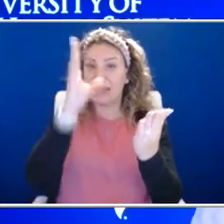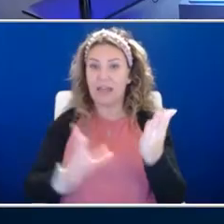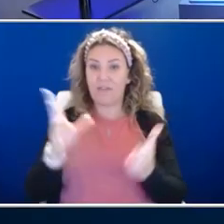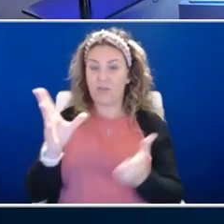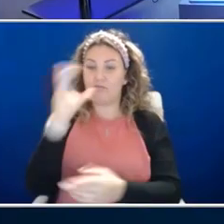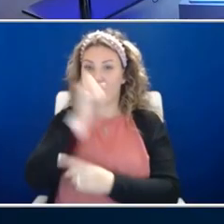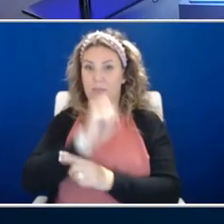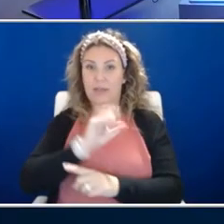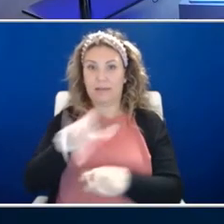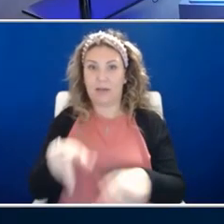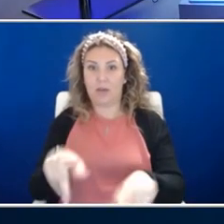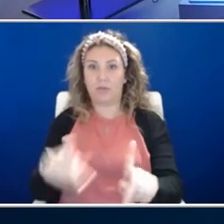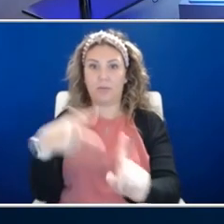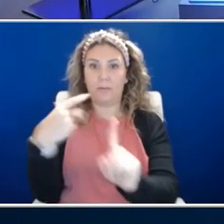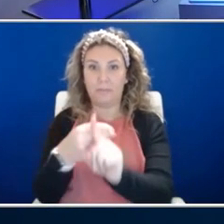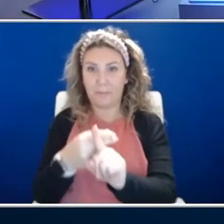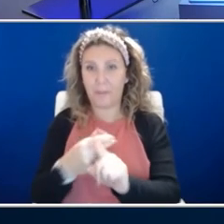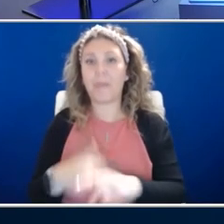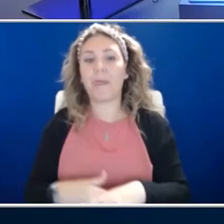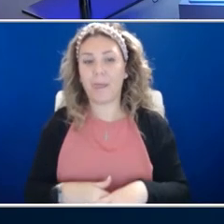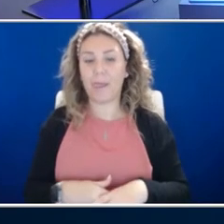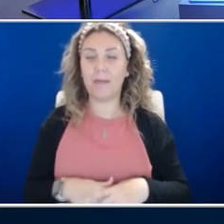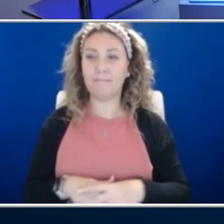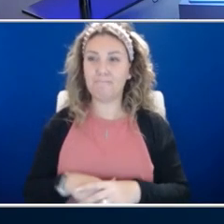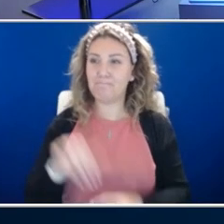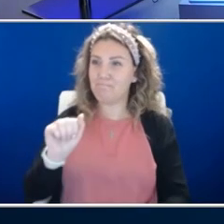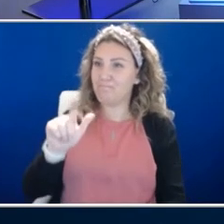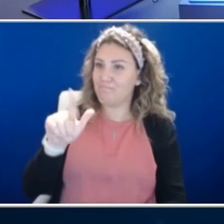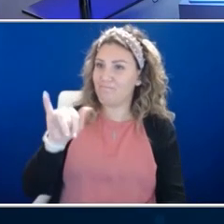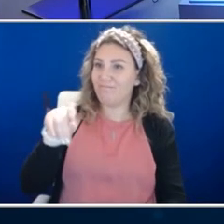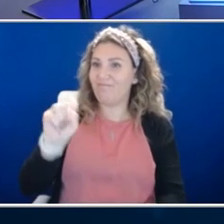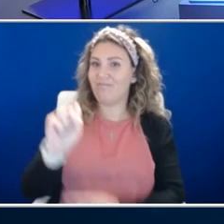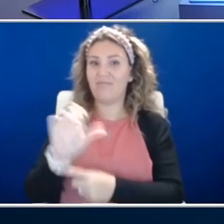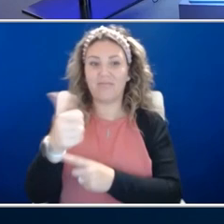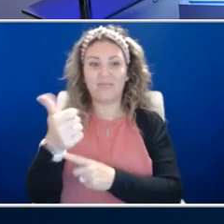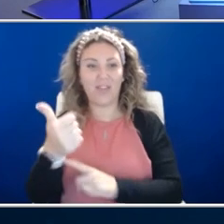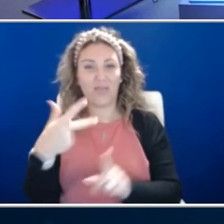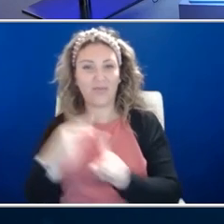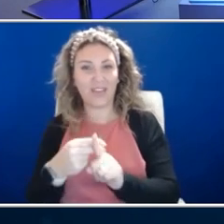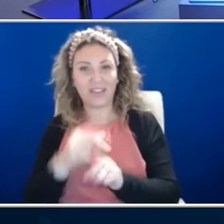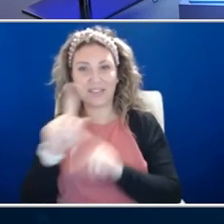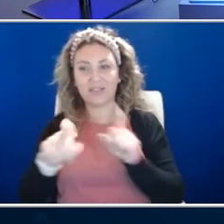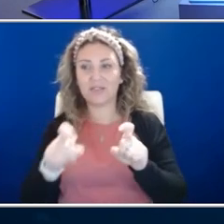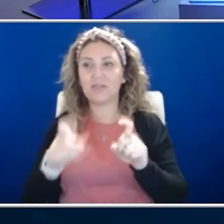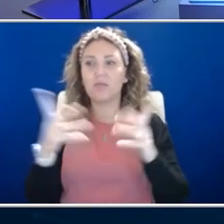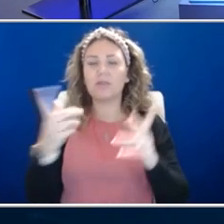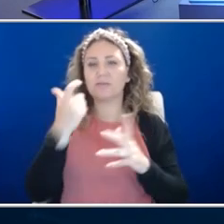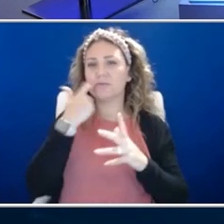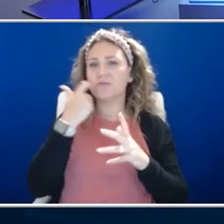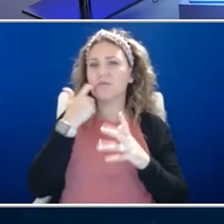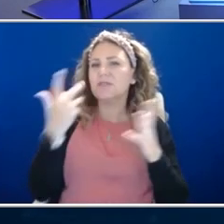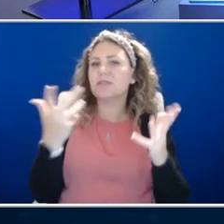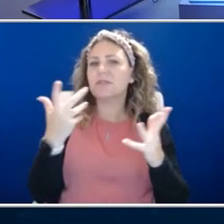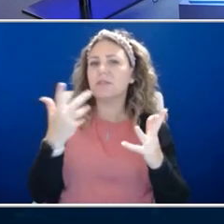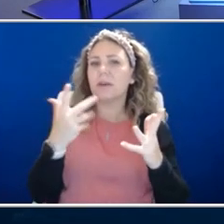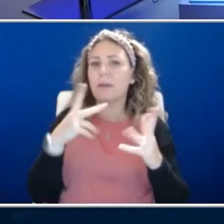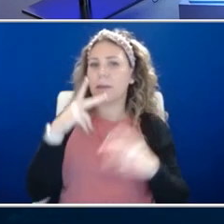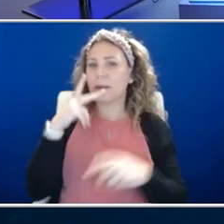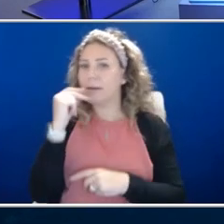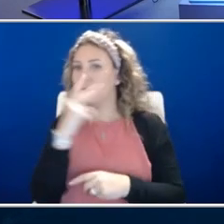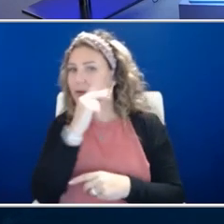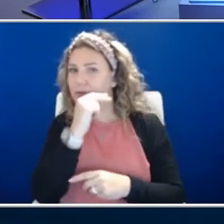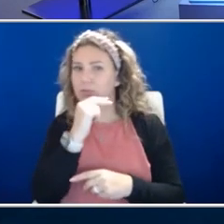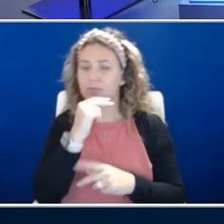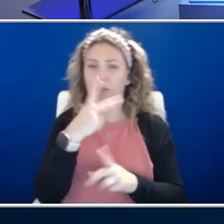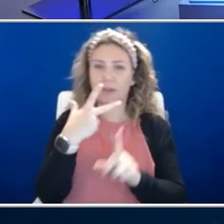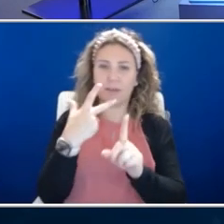Yeah, never miss the opportunity, Alexis. Another vaccine question. What's the latest on the nasal spray vaccine? Oh,